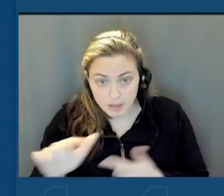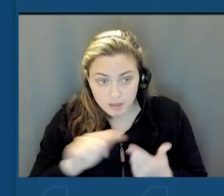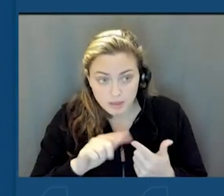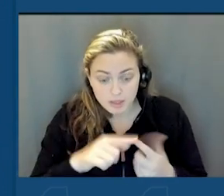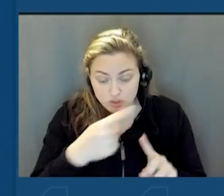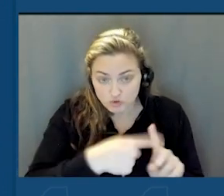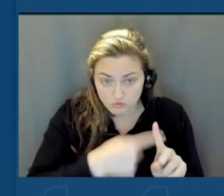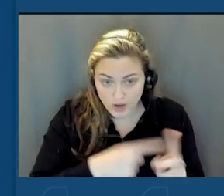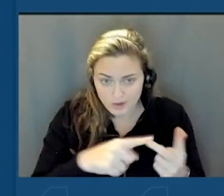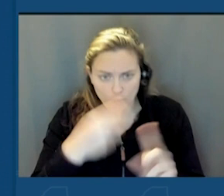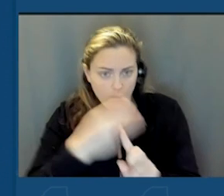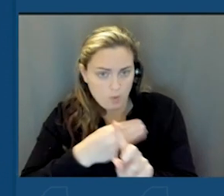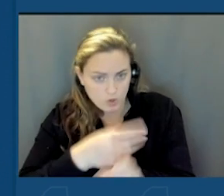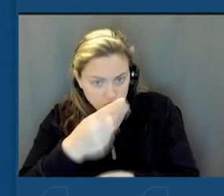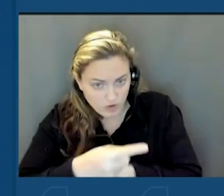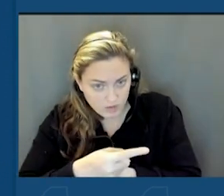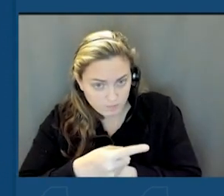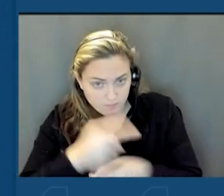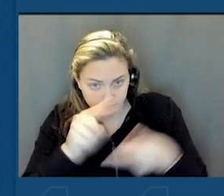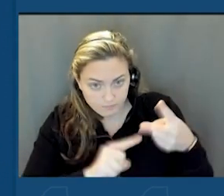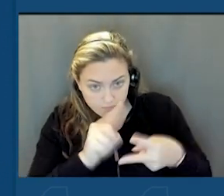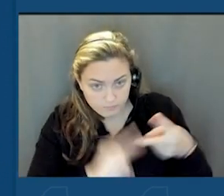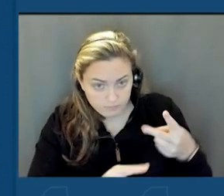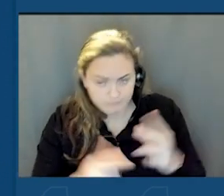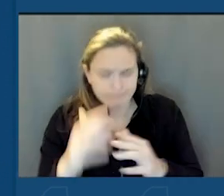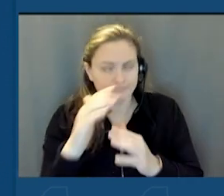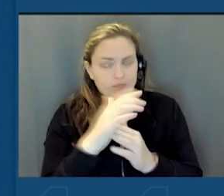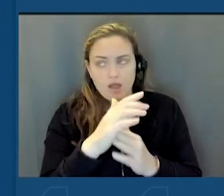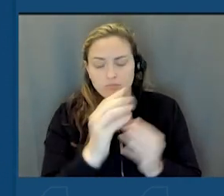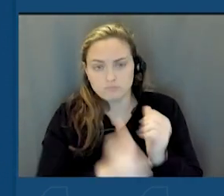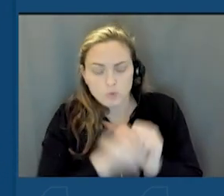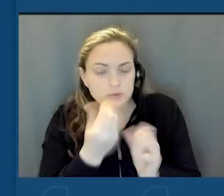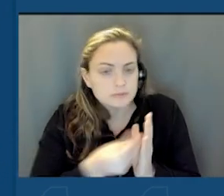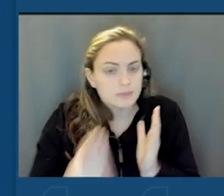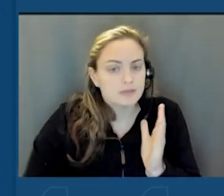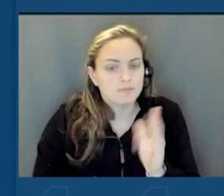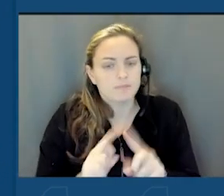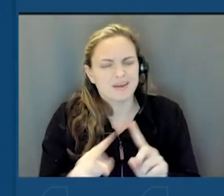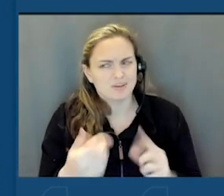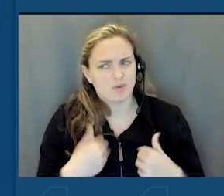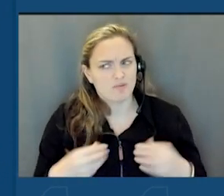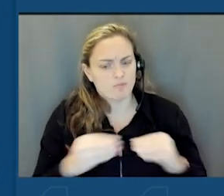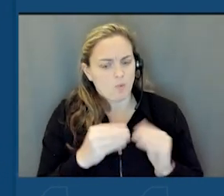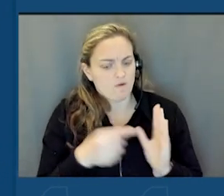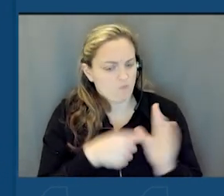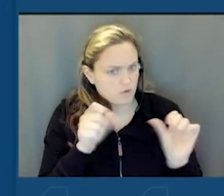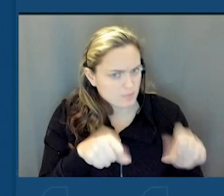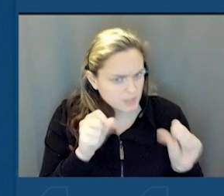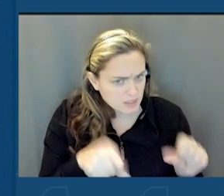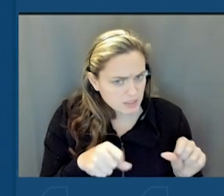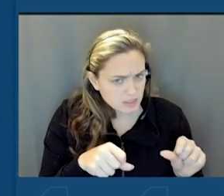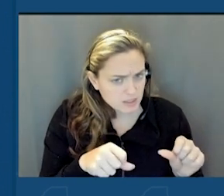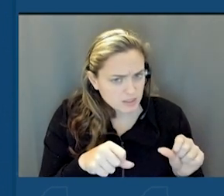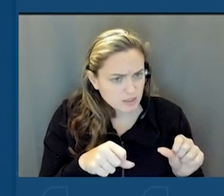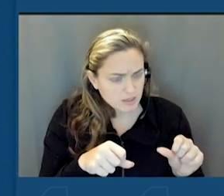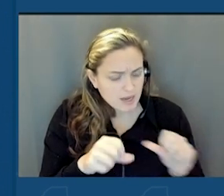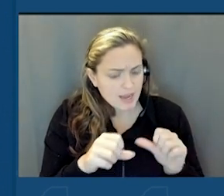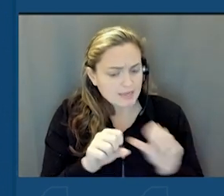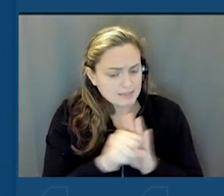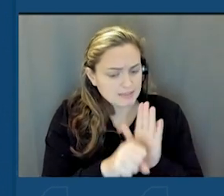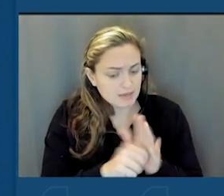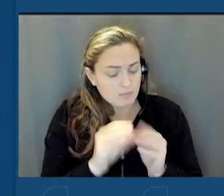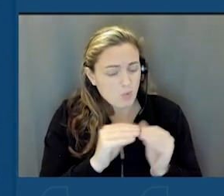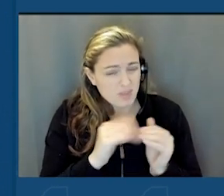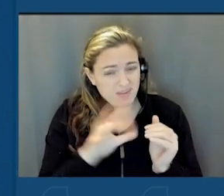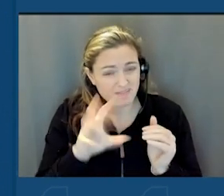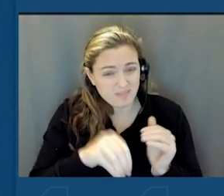or your mortgage, right? Those are the ones, top of the list. In order to have more affordability in a state where more than 50%